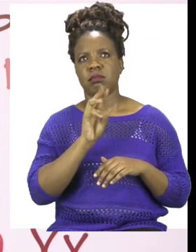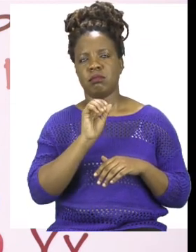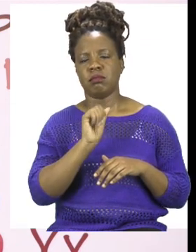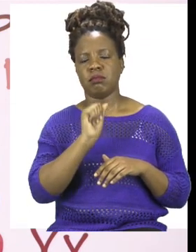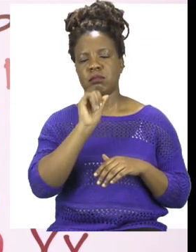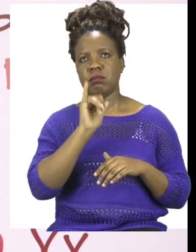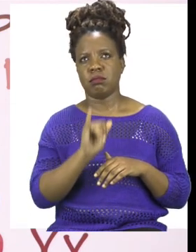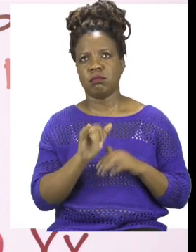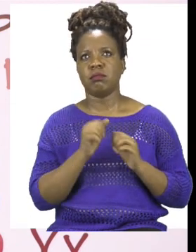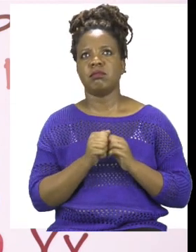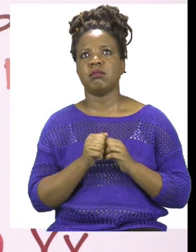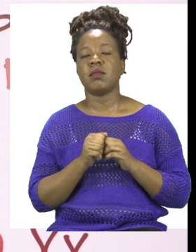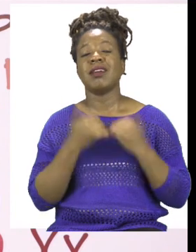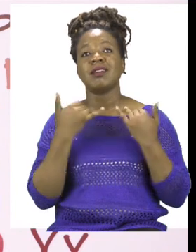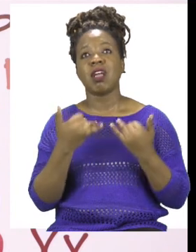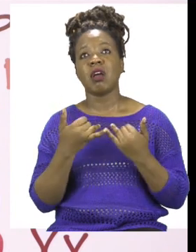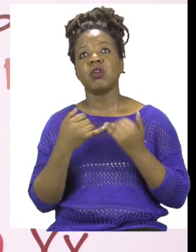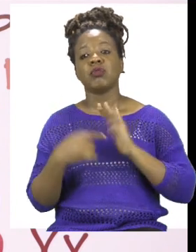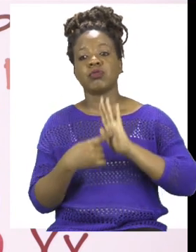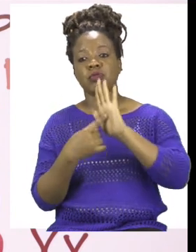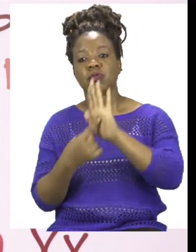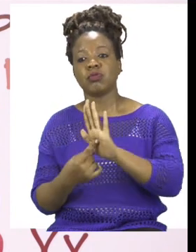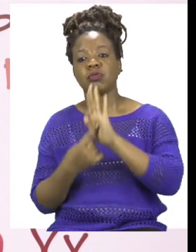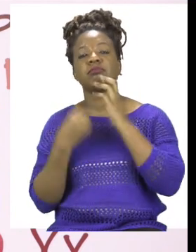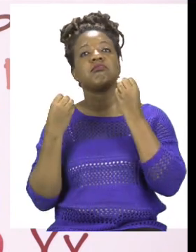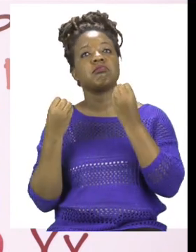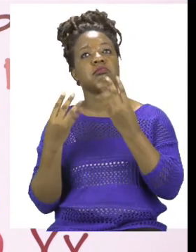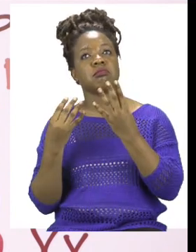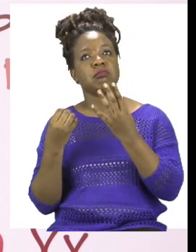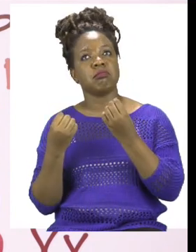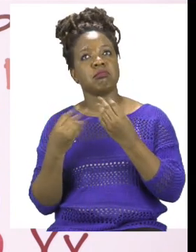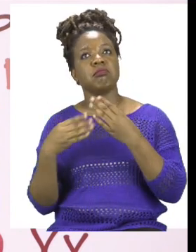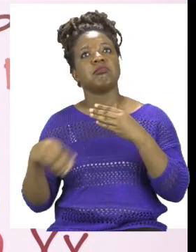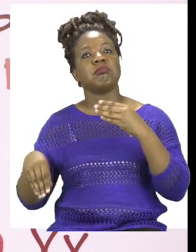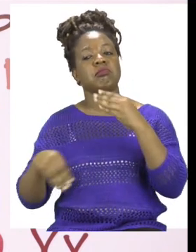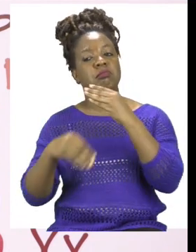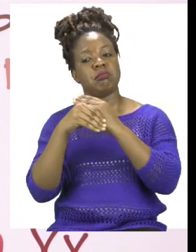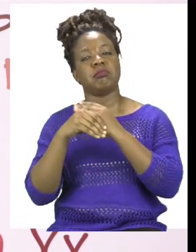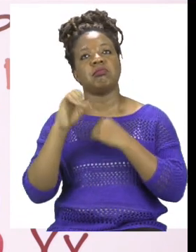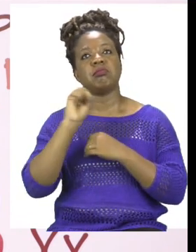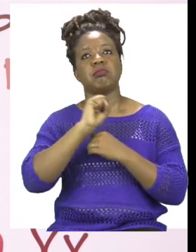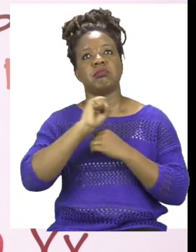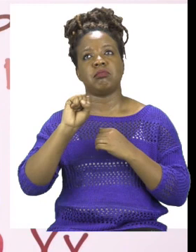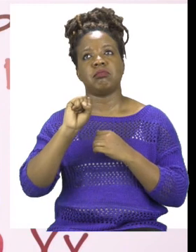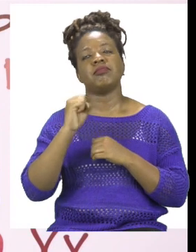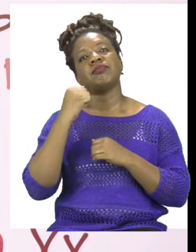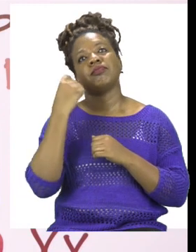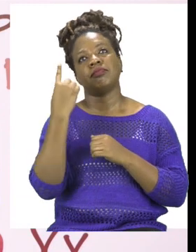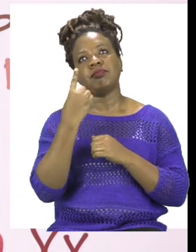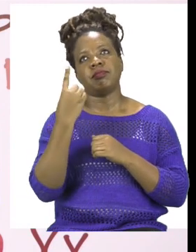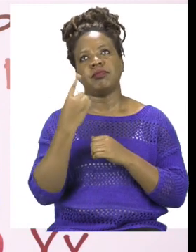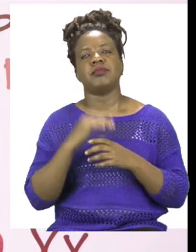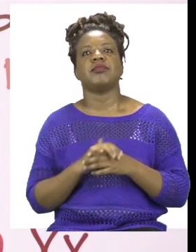need to just add an S. Once we add an S, this singular turns into